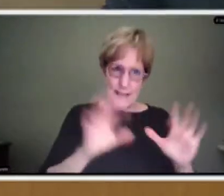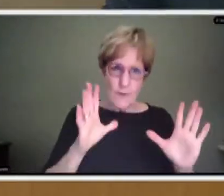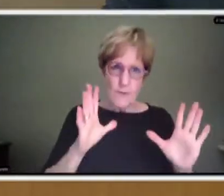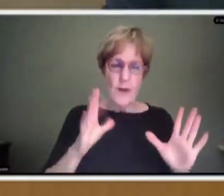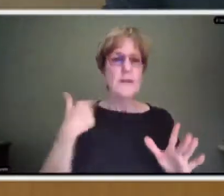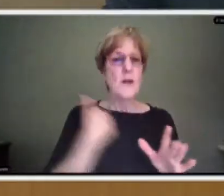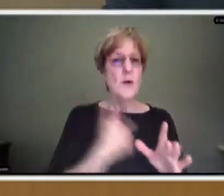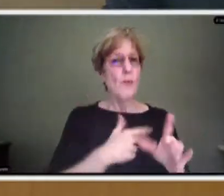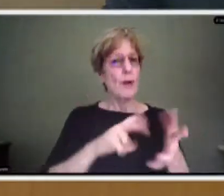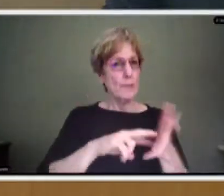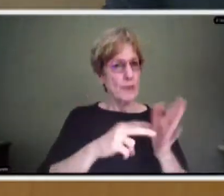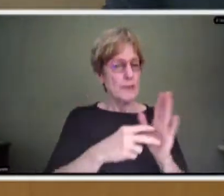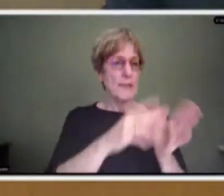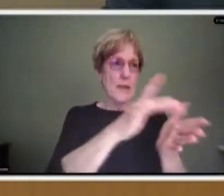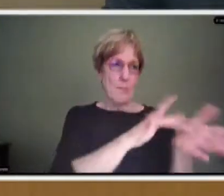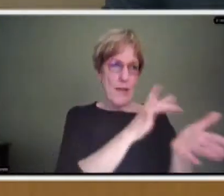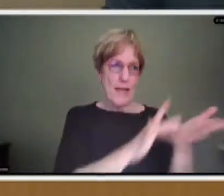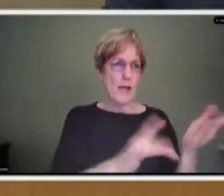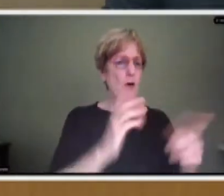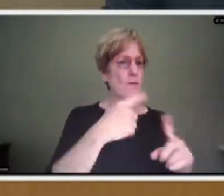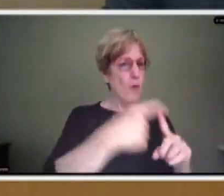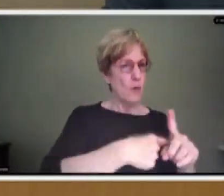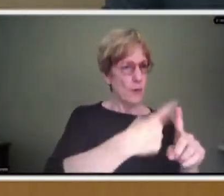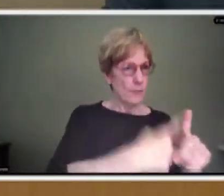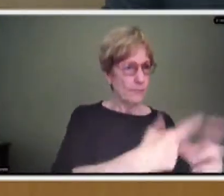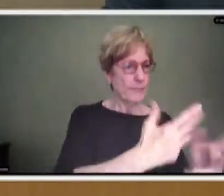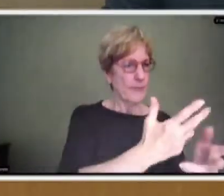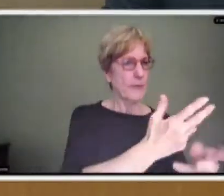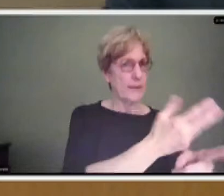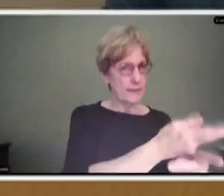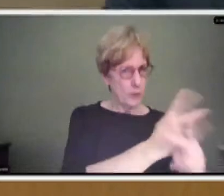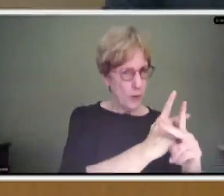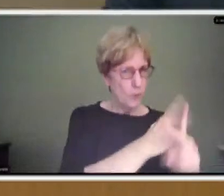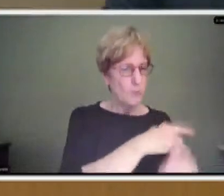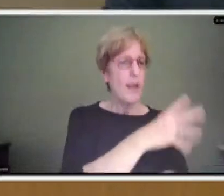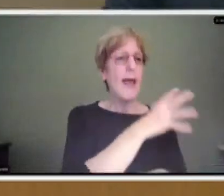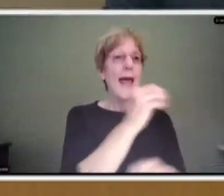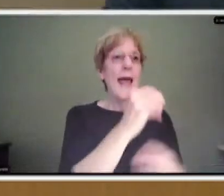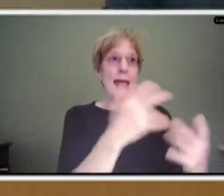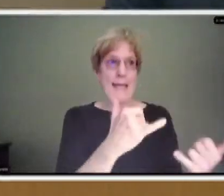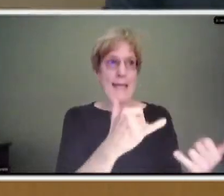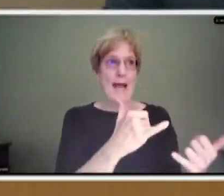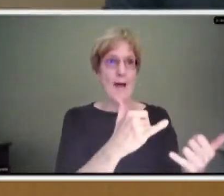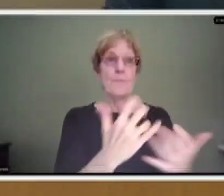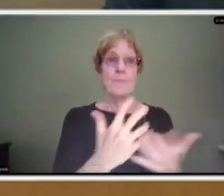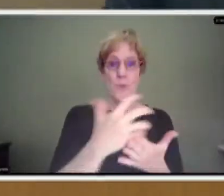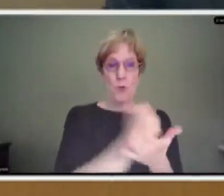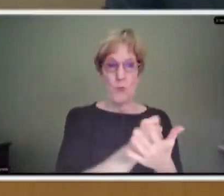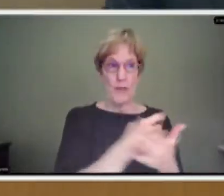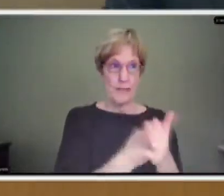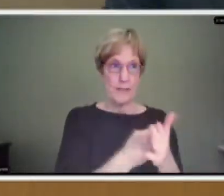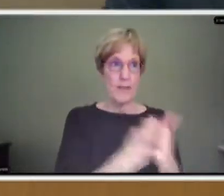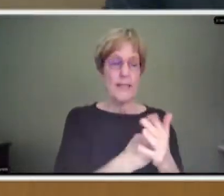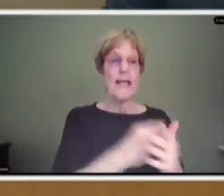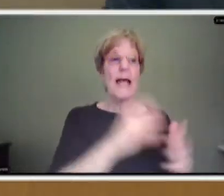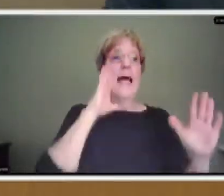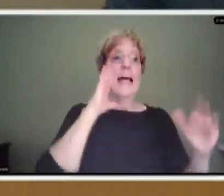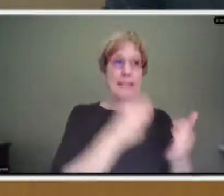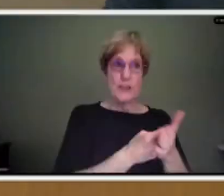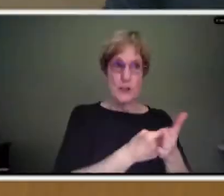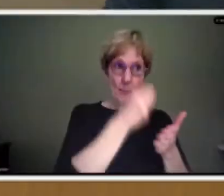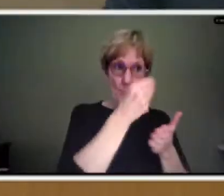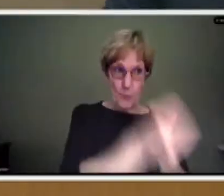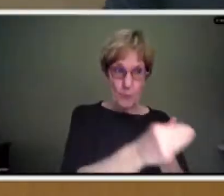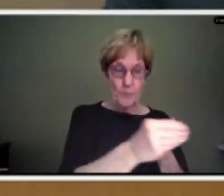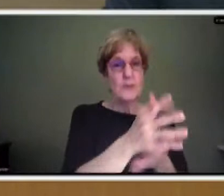in paying off our commercial loan in half the time, in addition to raising capital in anticipation of purchasing at minimum a